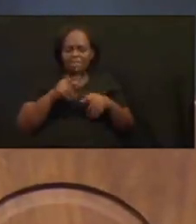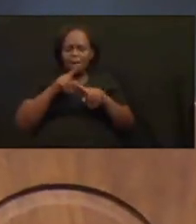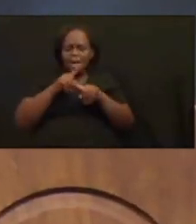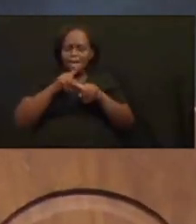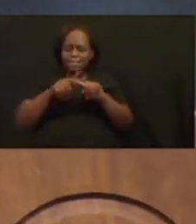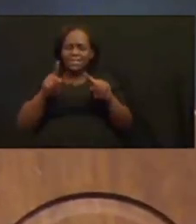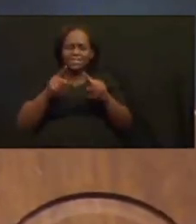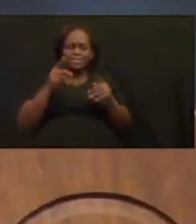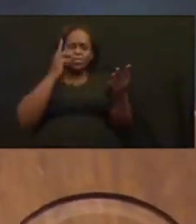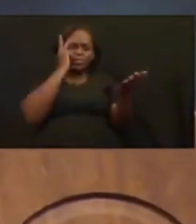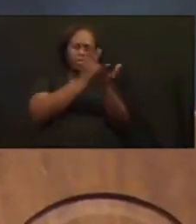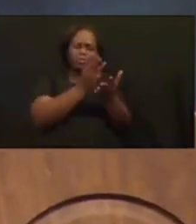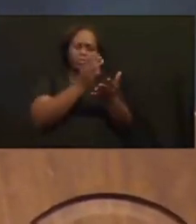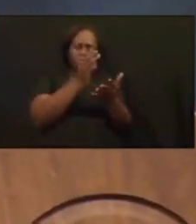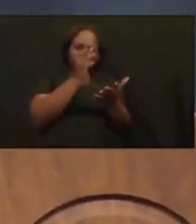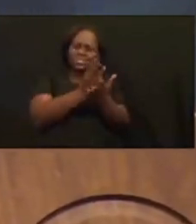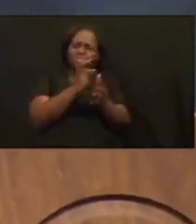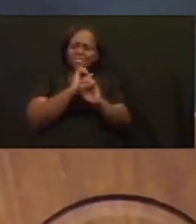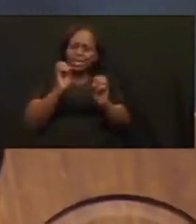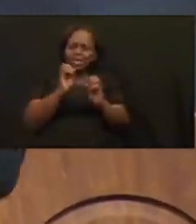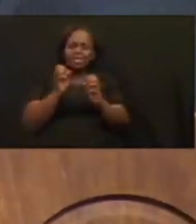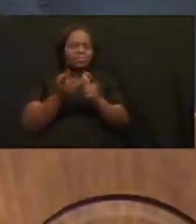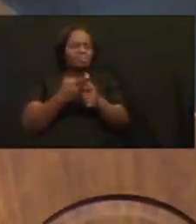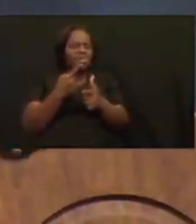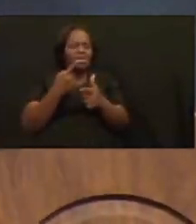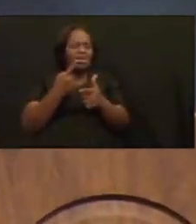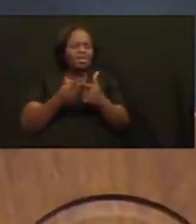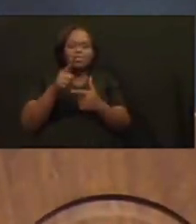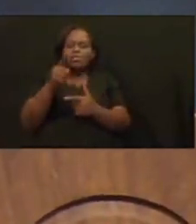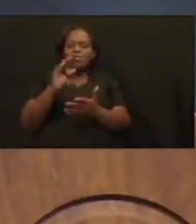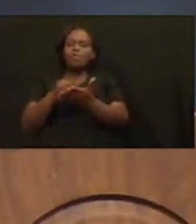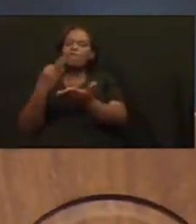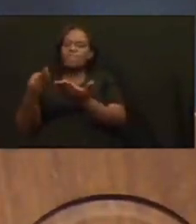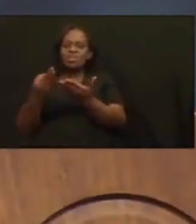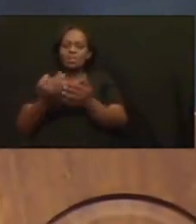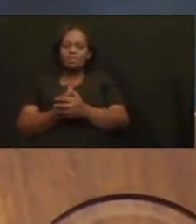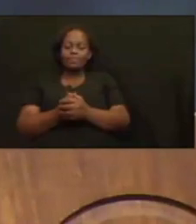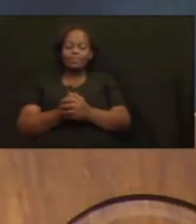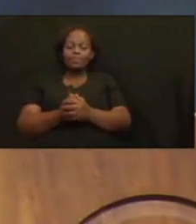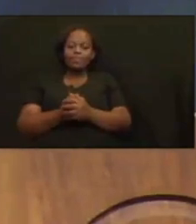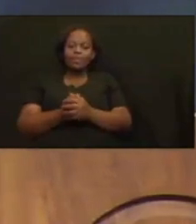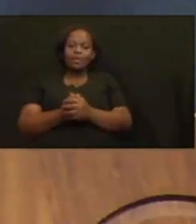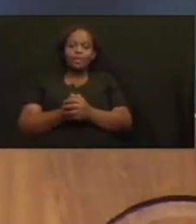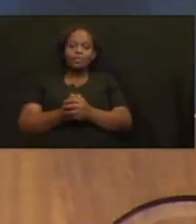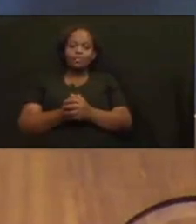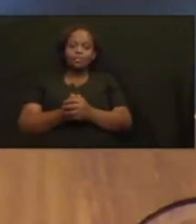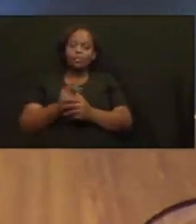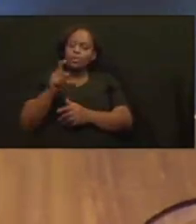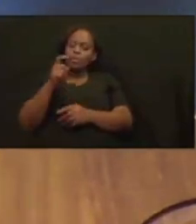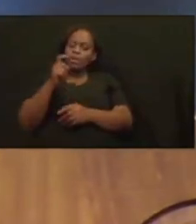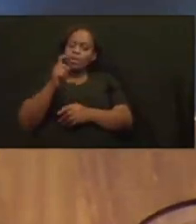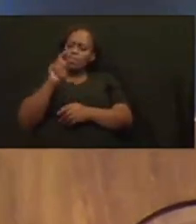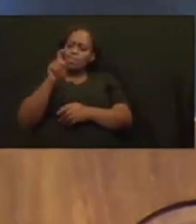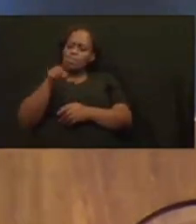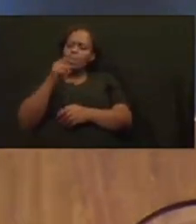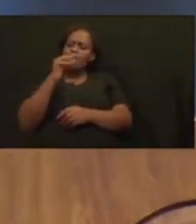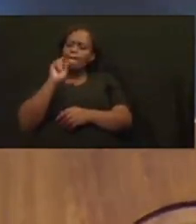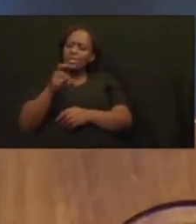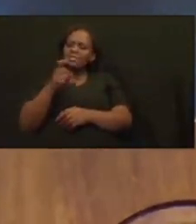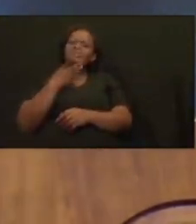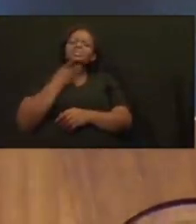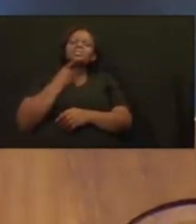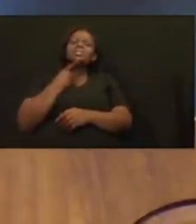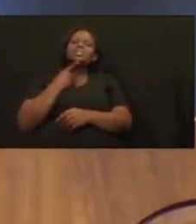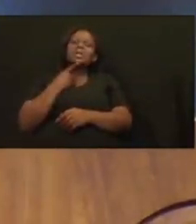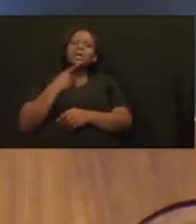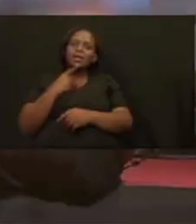is not ambition. It is the desire to be effective witnesses. This is the understanding that should